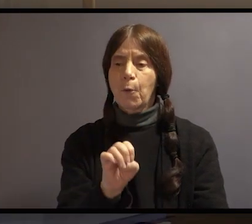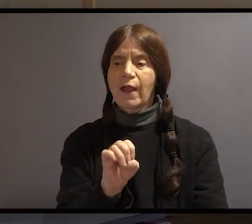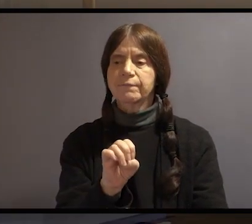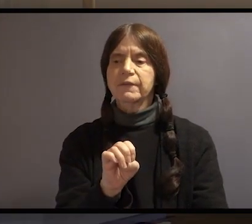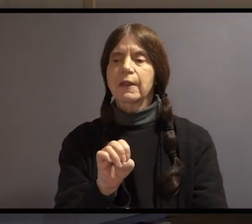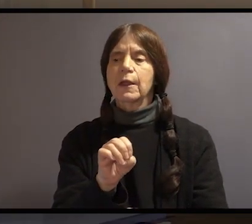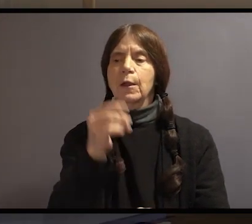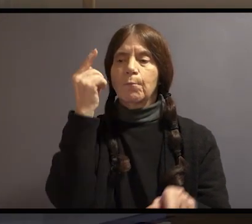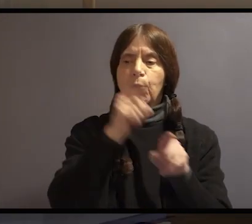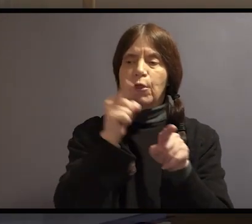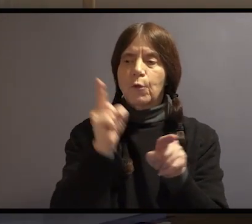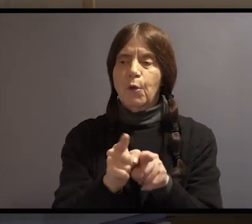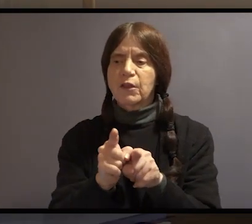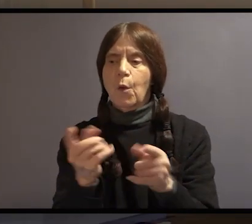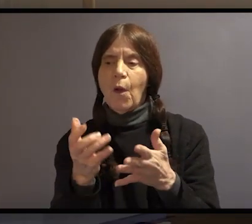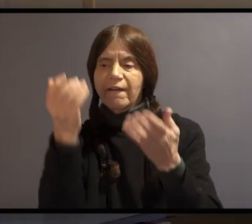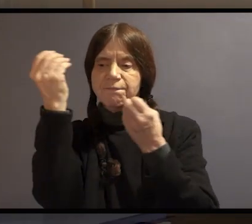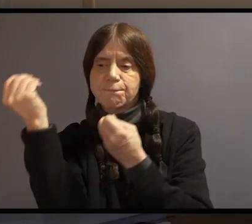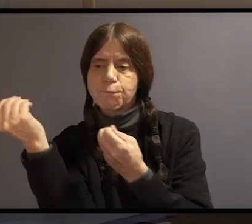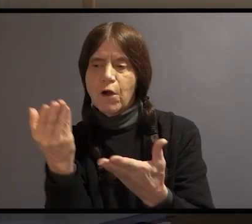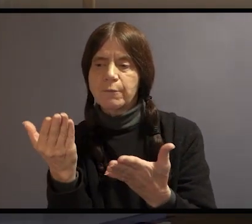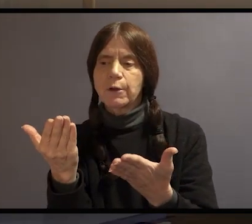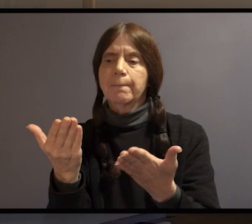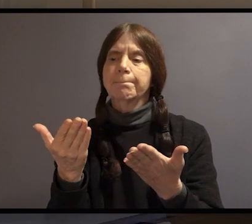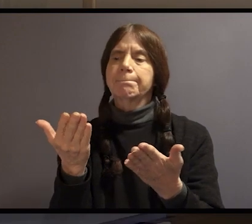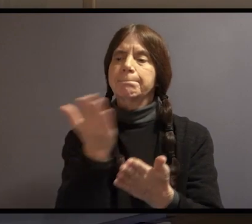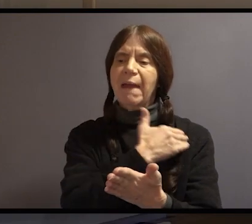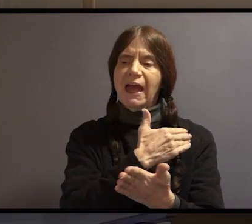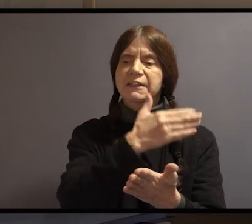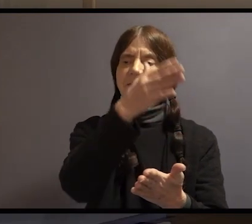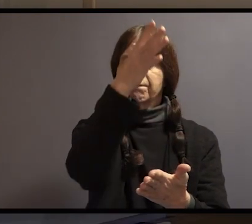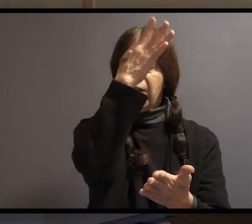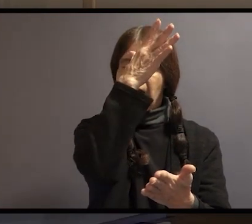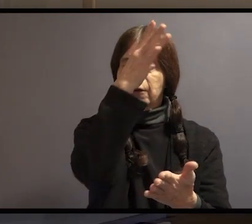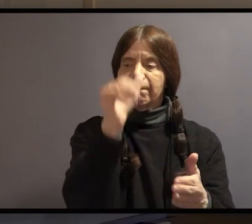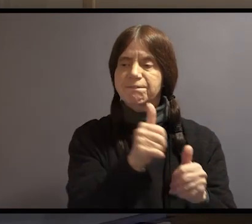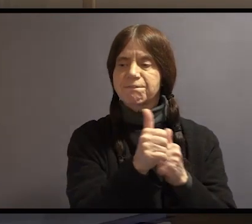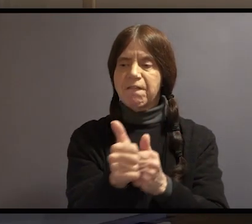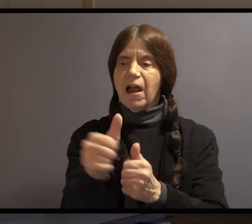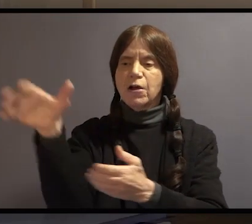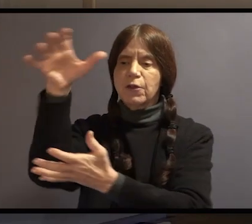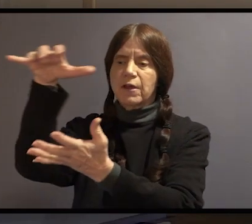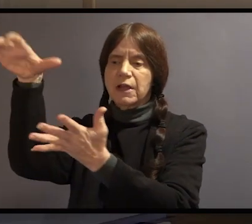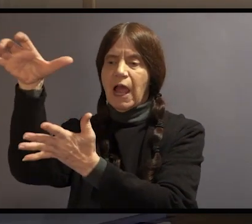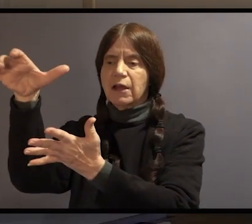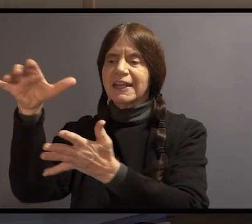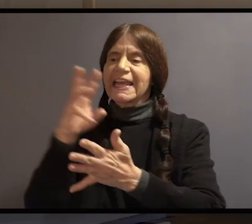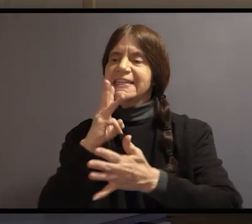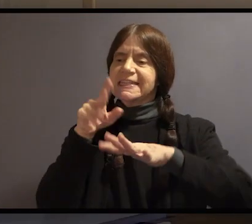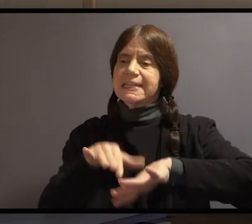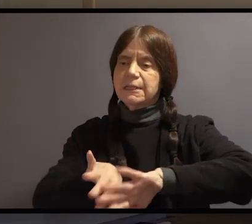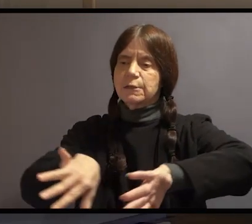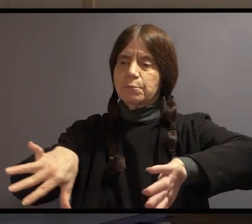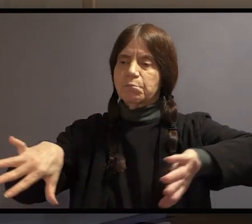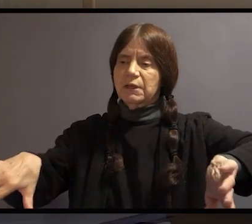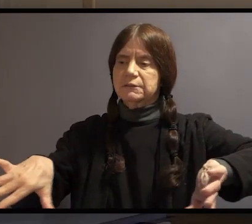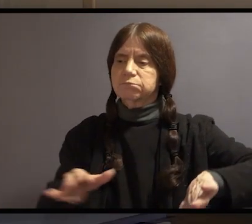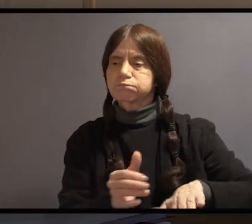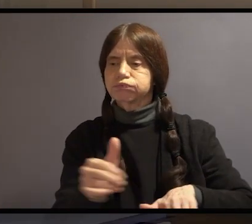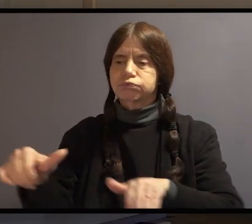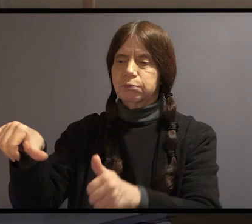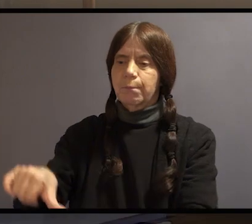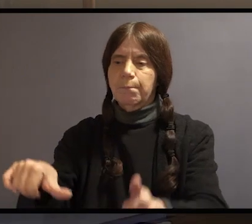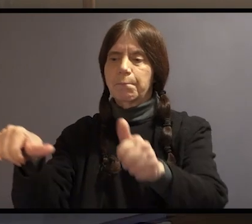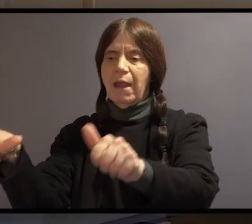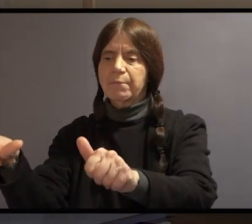sea, and all were baptized into Moses in the cloud and in the sea. And all ate the same spiritual food, and all drank